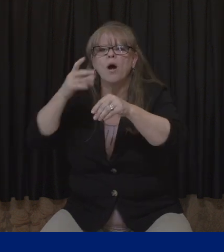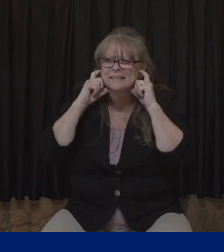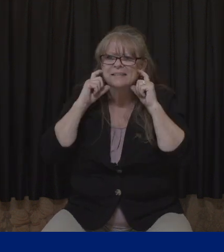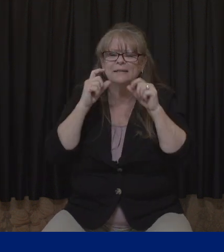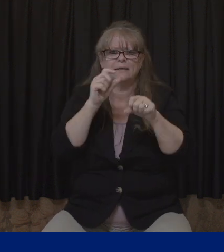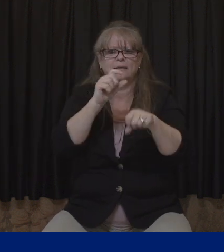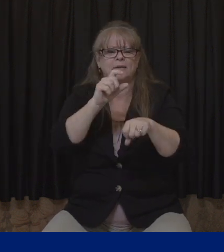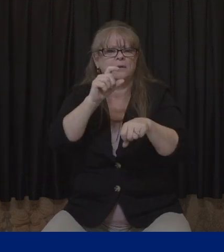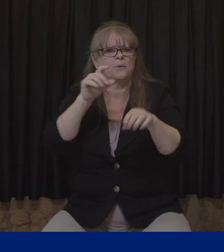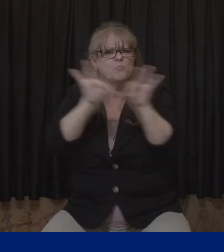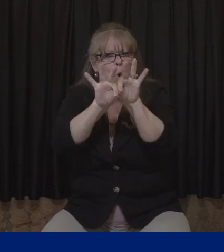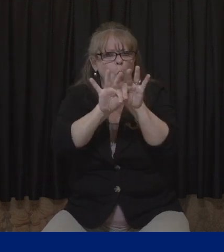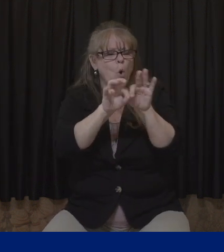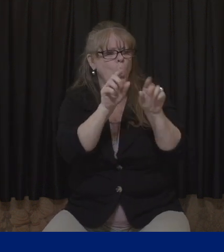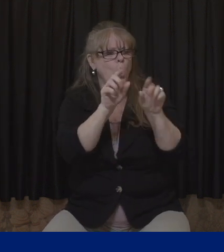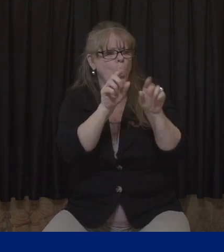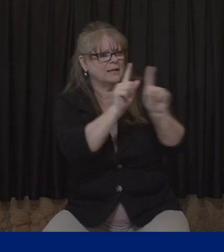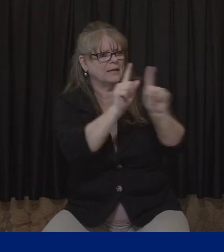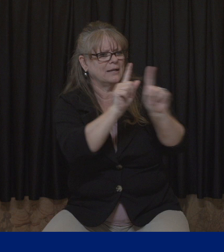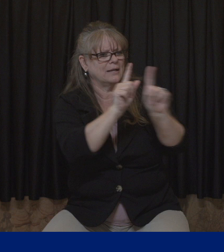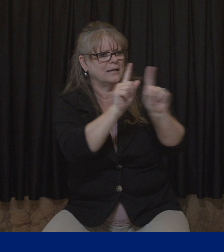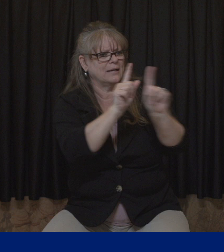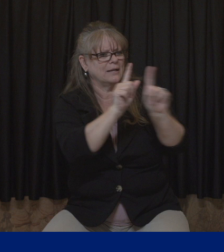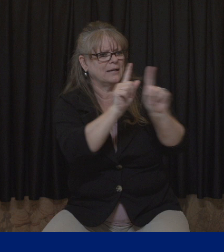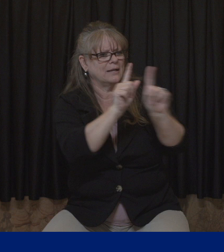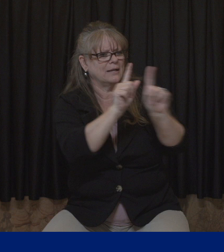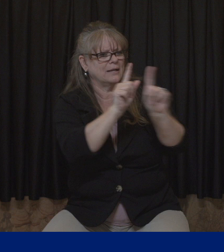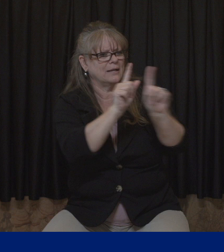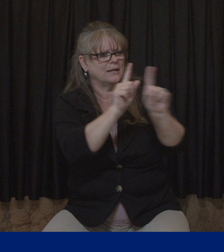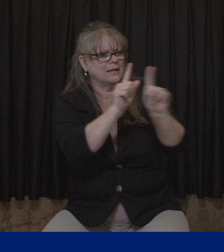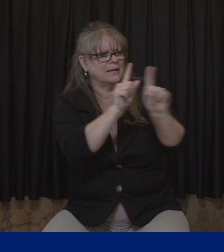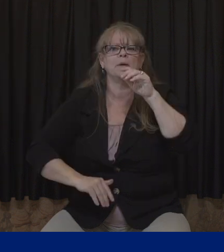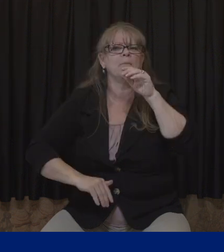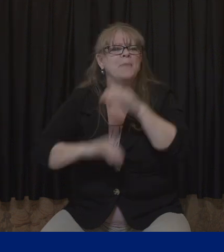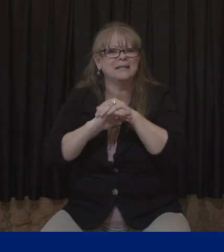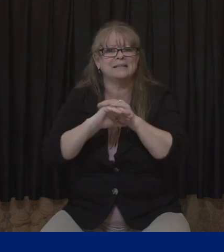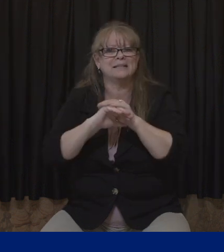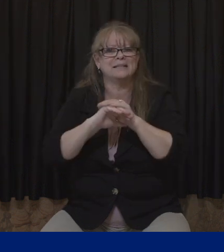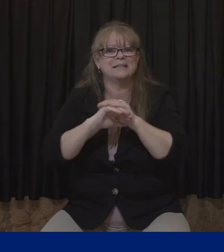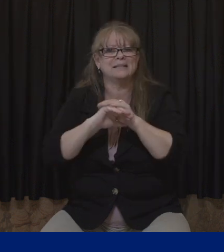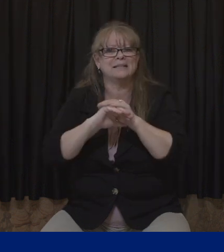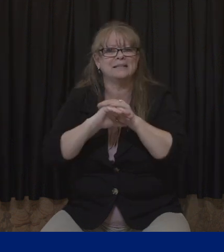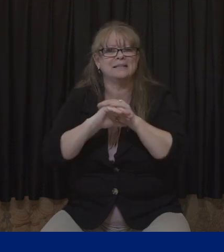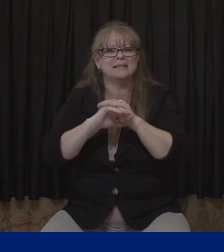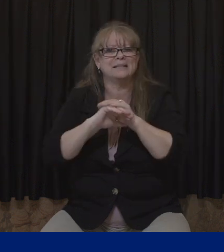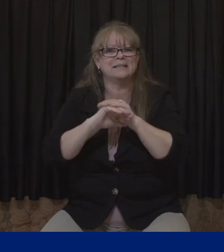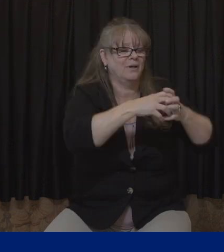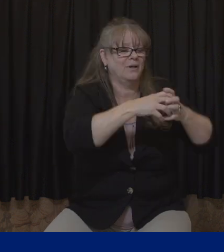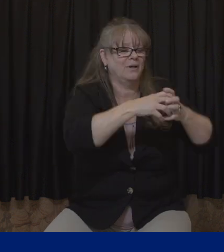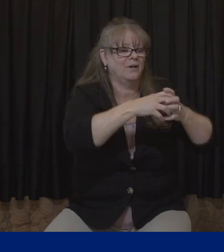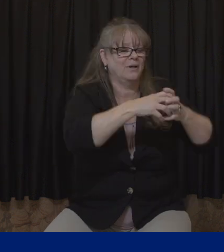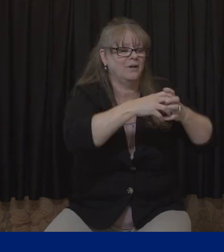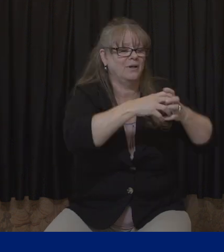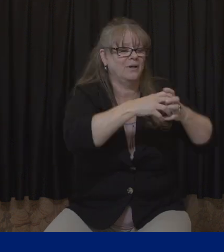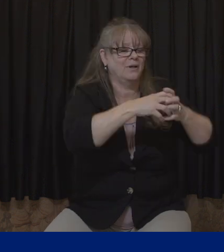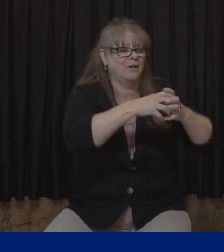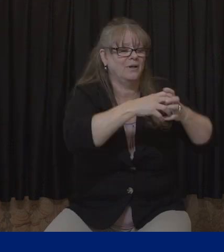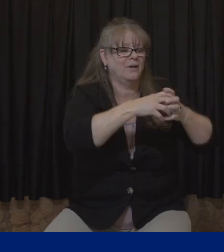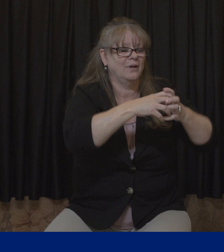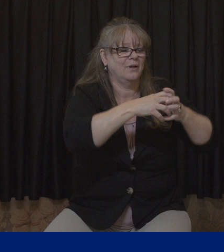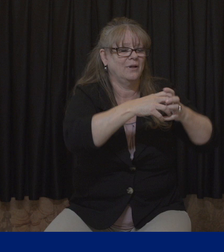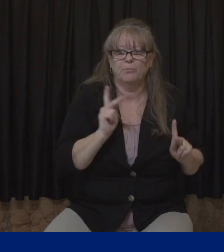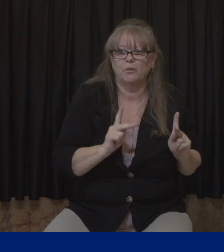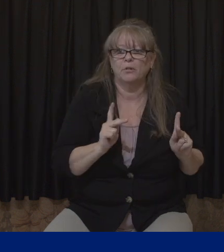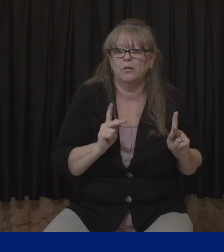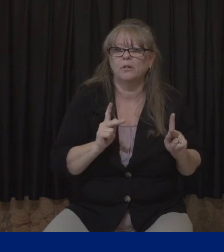people more than 10, and just using some common sense. That life you save could be an elderly neighbor, could be an aunt or uncle,